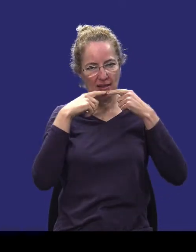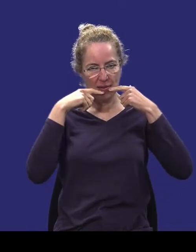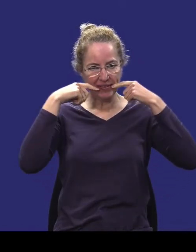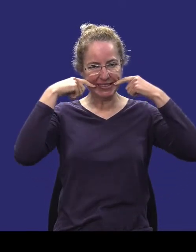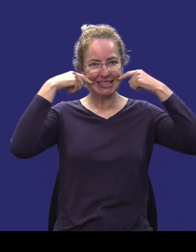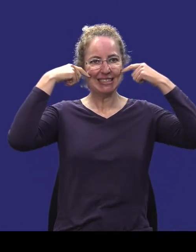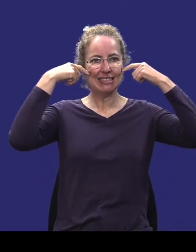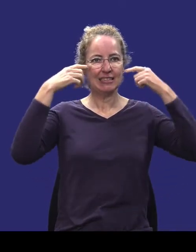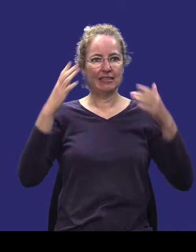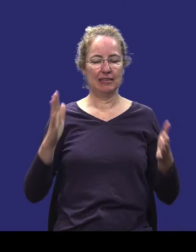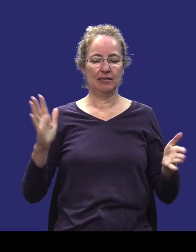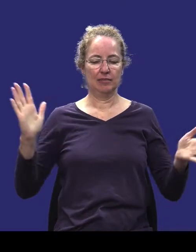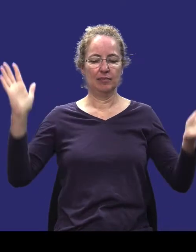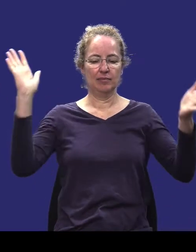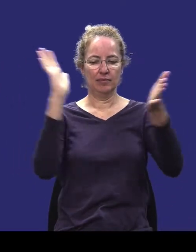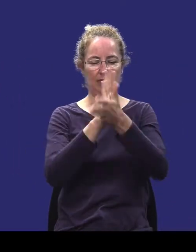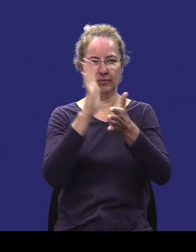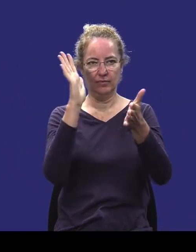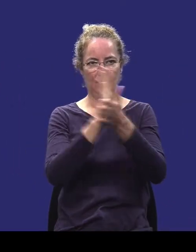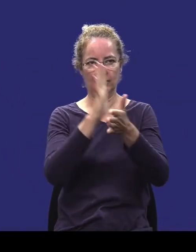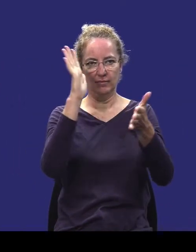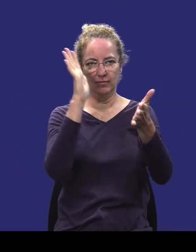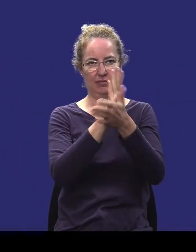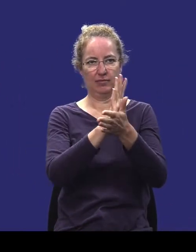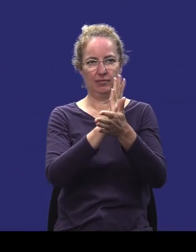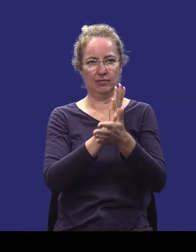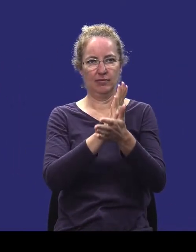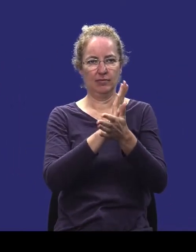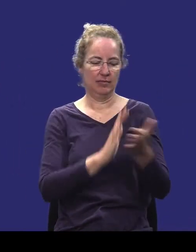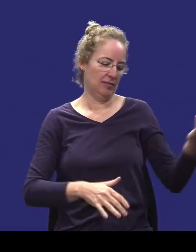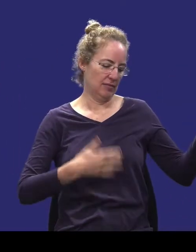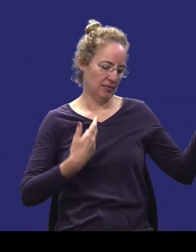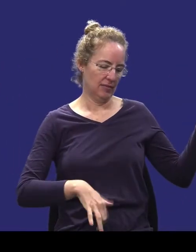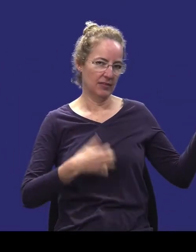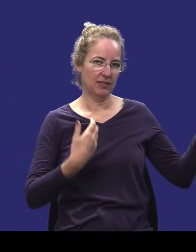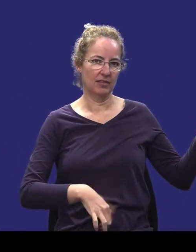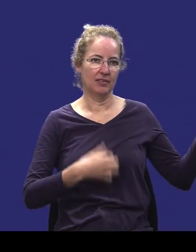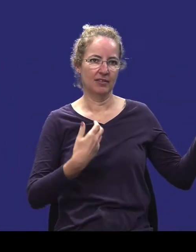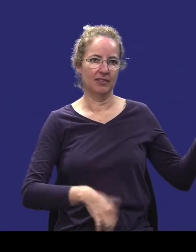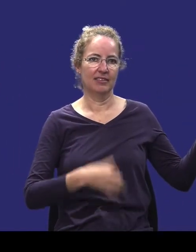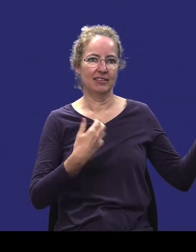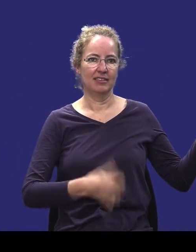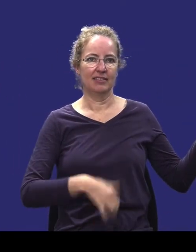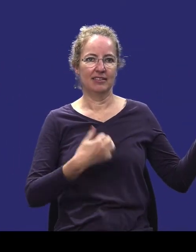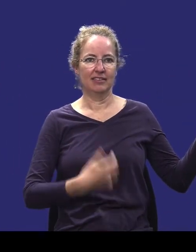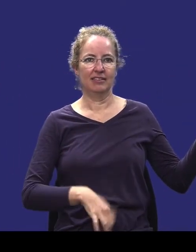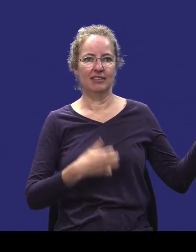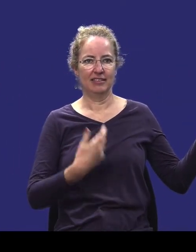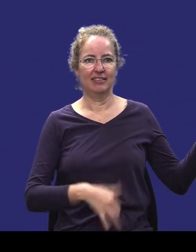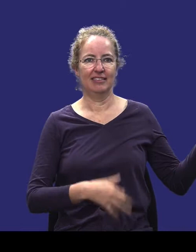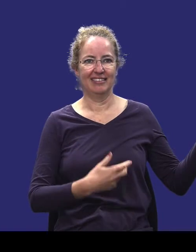face. Clap your hands, play the air guitar,